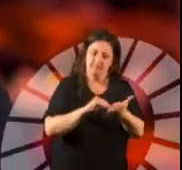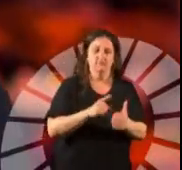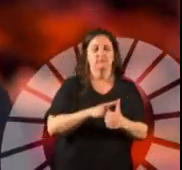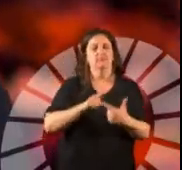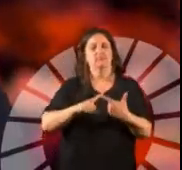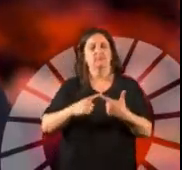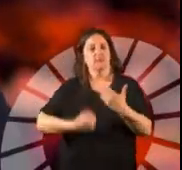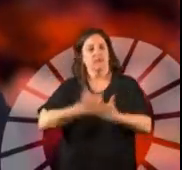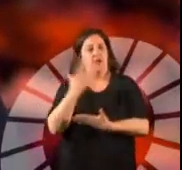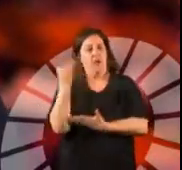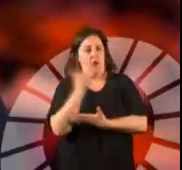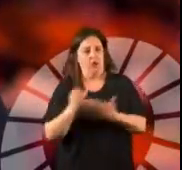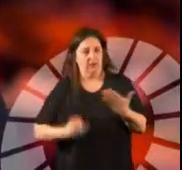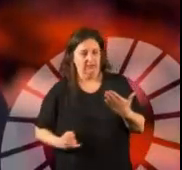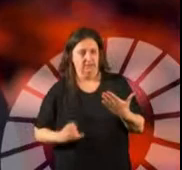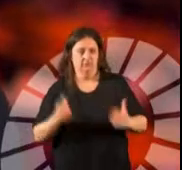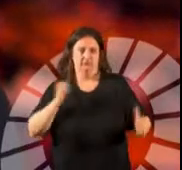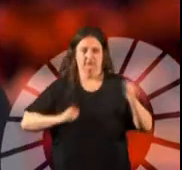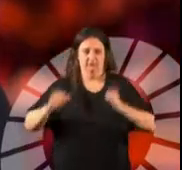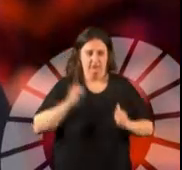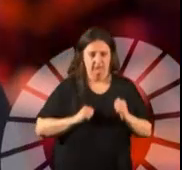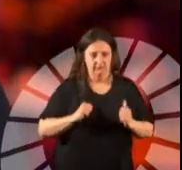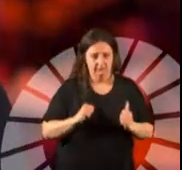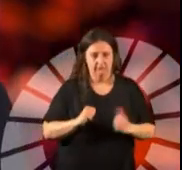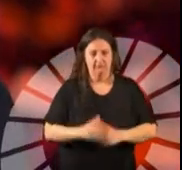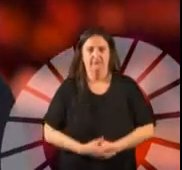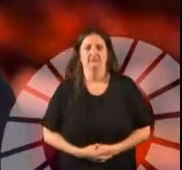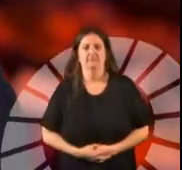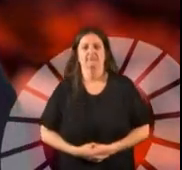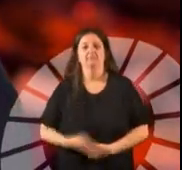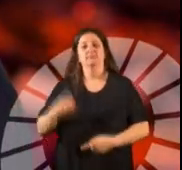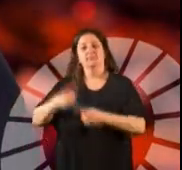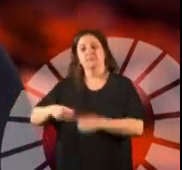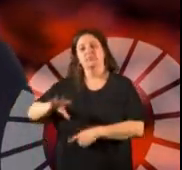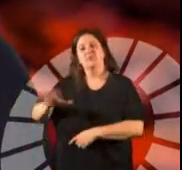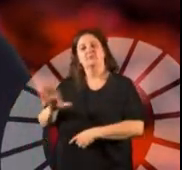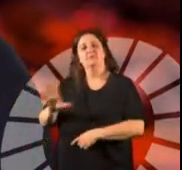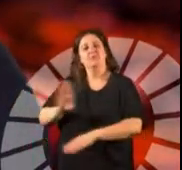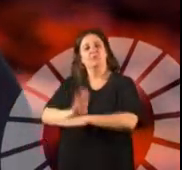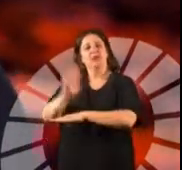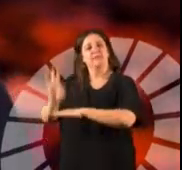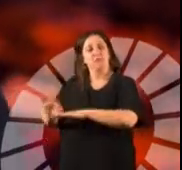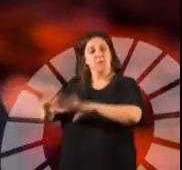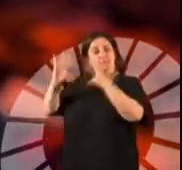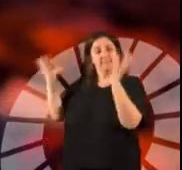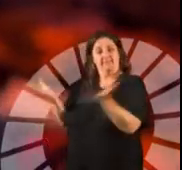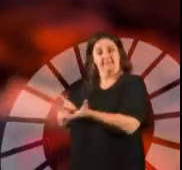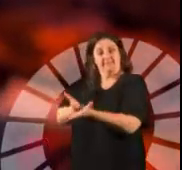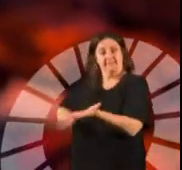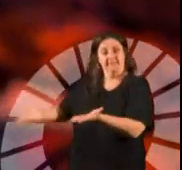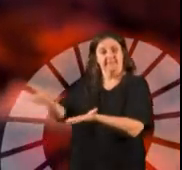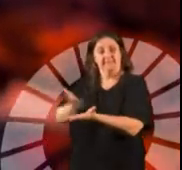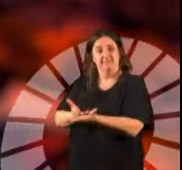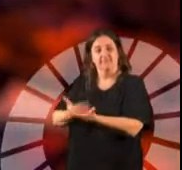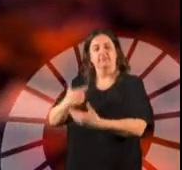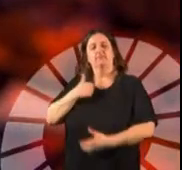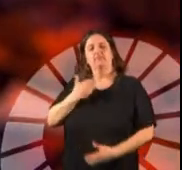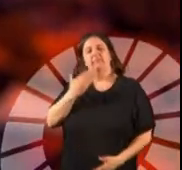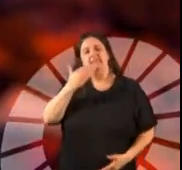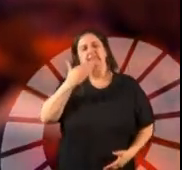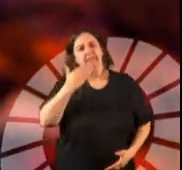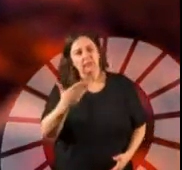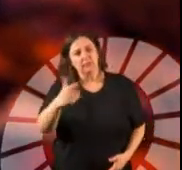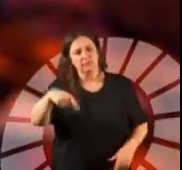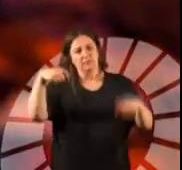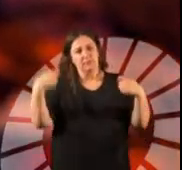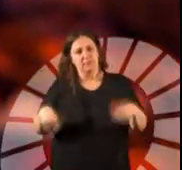plays, and I was brought up in Burkina Faso. I'm very, very pleased to be here today. President of the Republic, let me thank you and all those